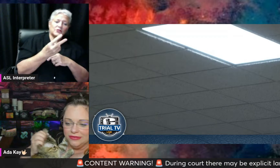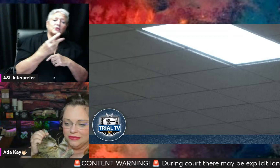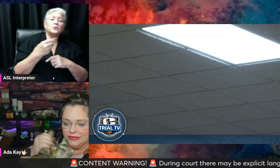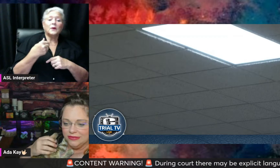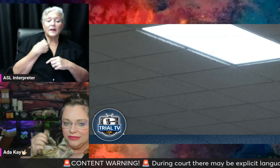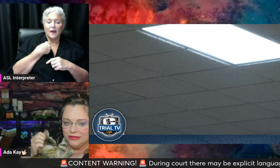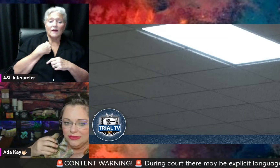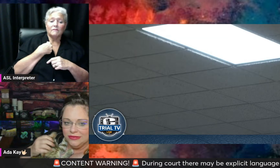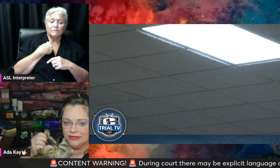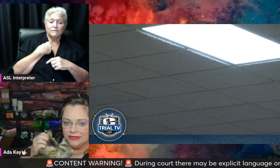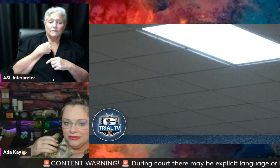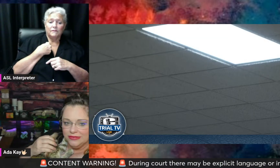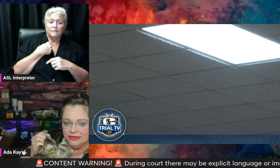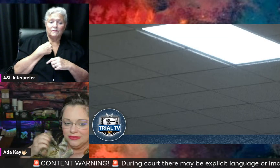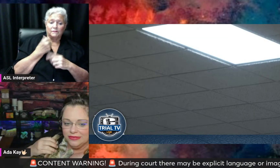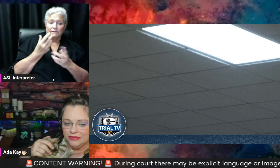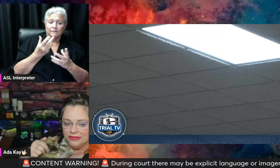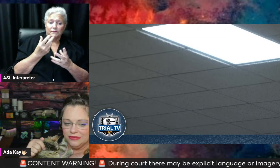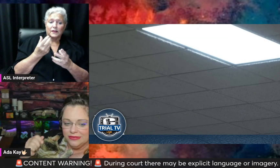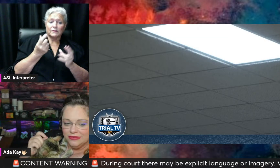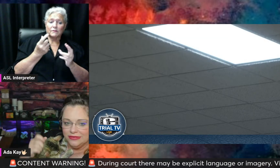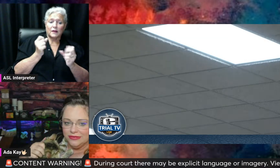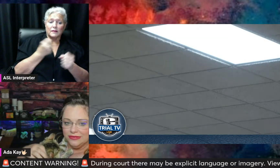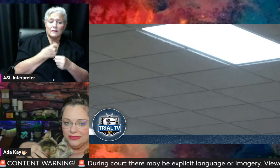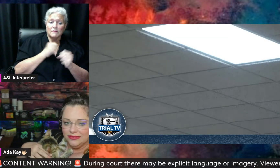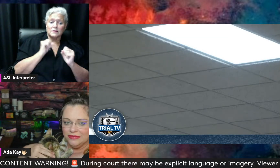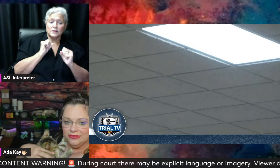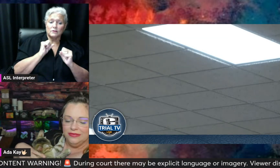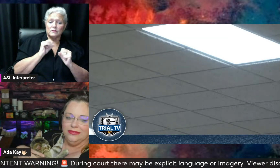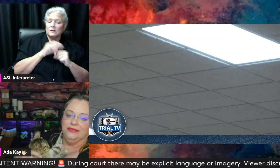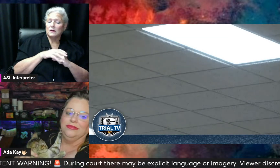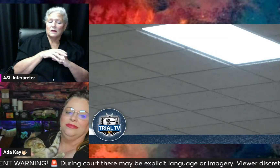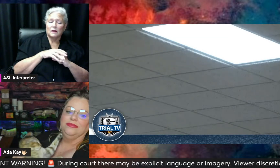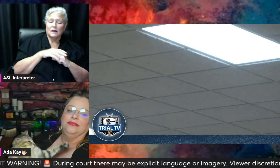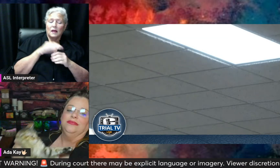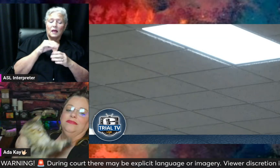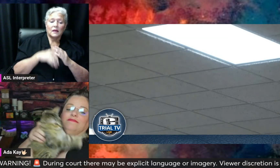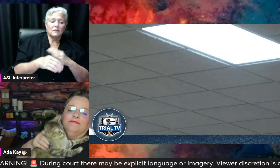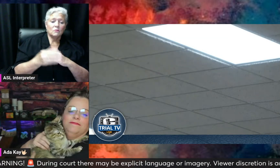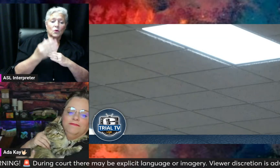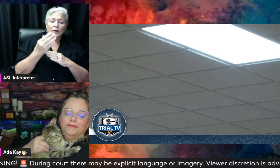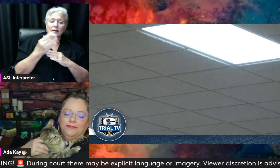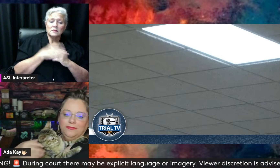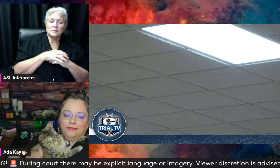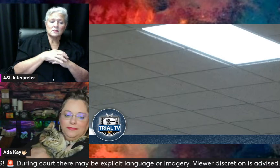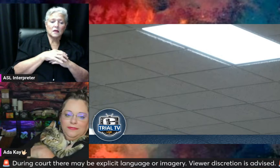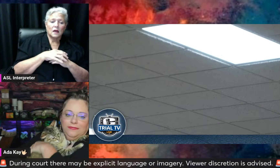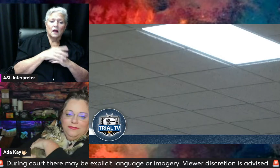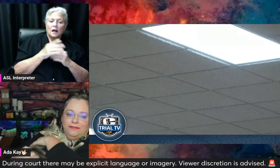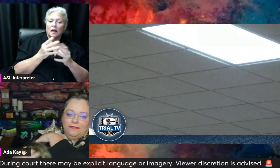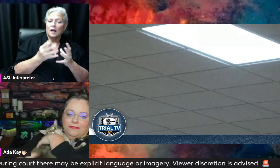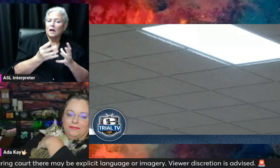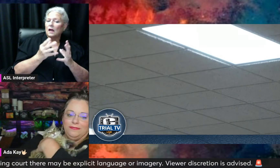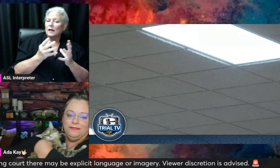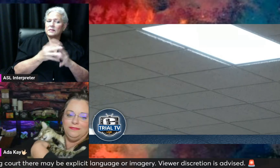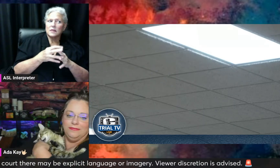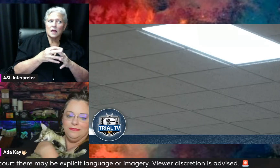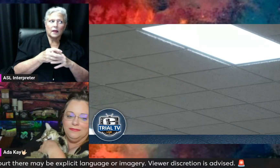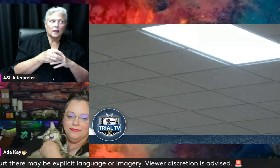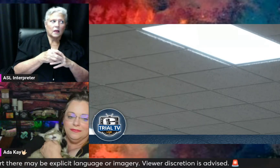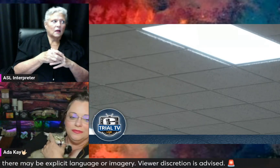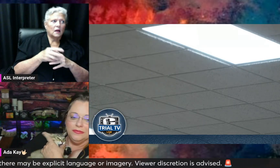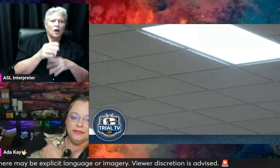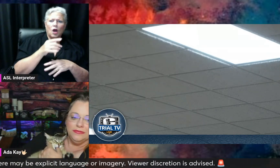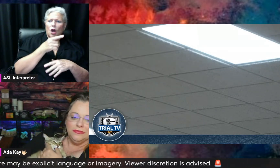The two I have that I rescued in the morning, it's